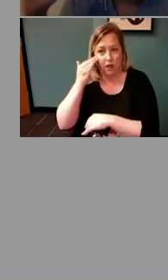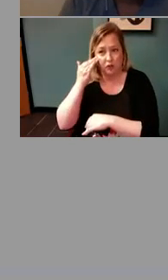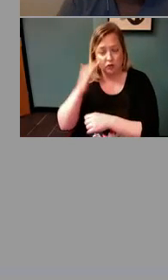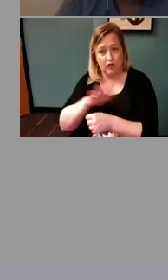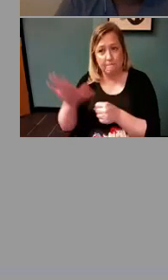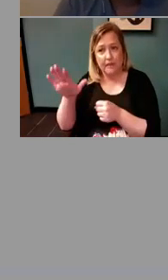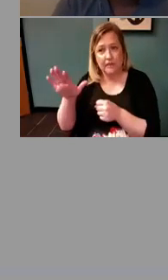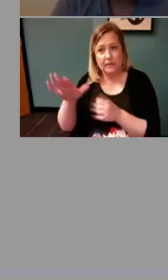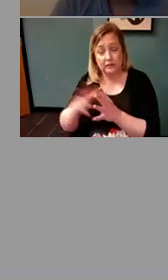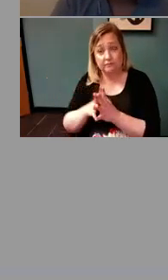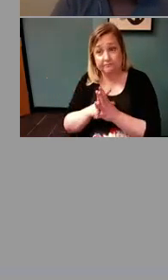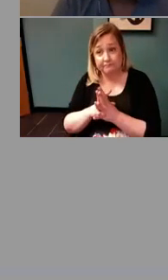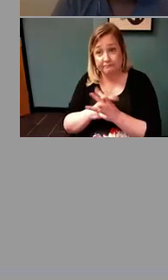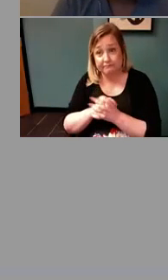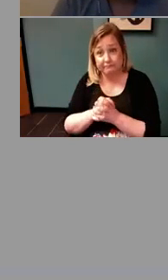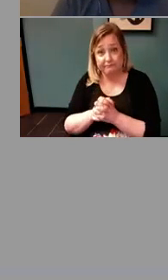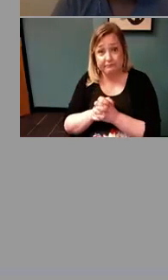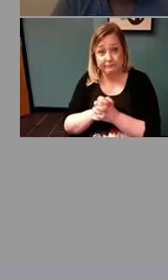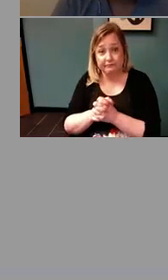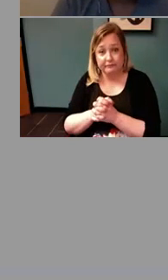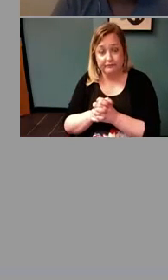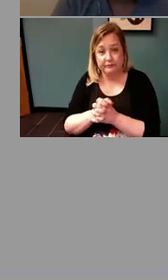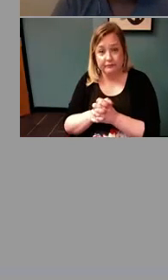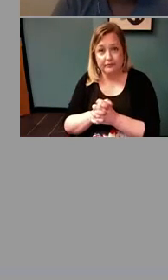Not the most, but completely. Okay, so I'll stop recording and I'll stop sharing.